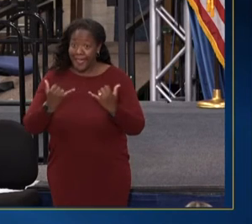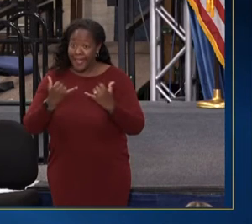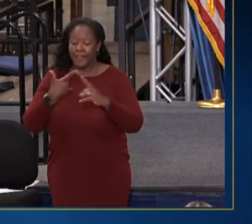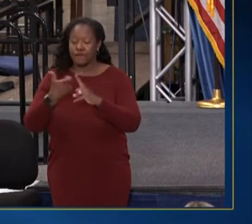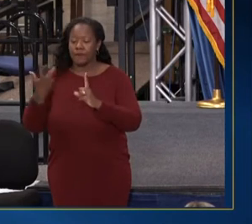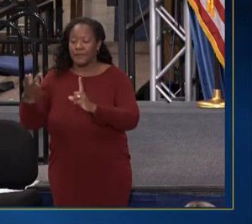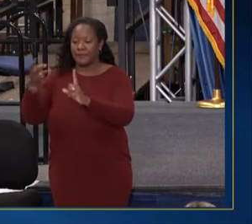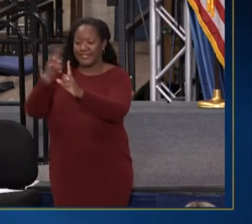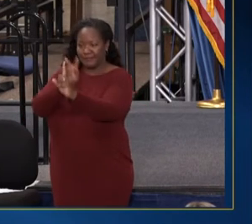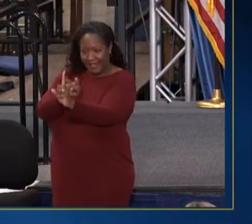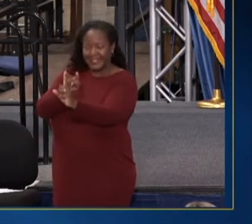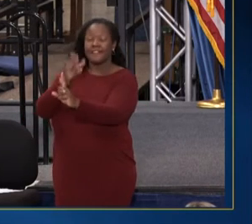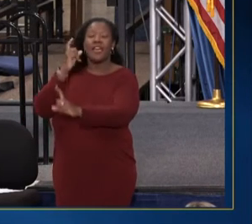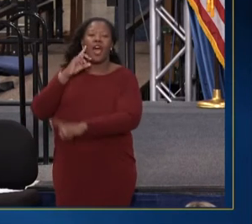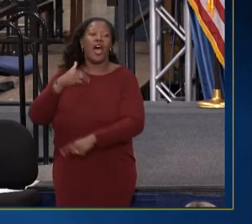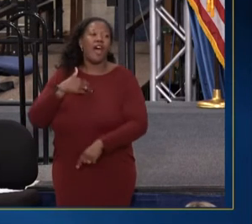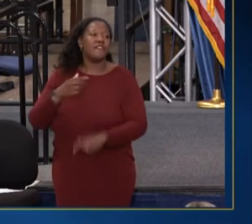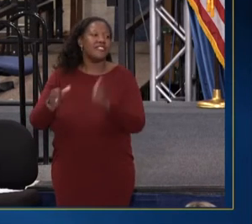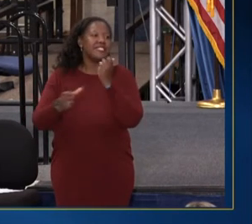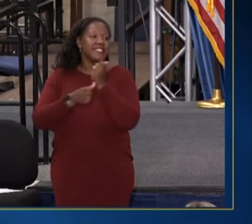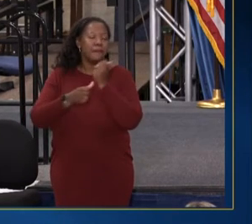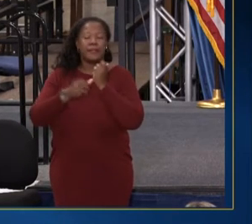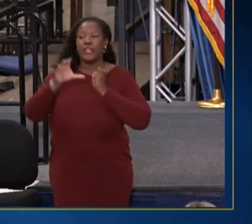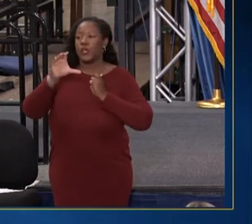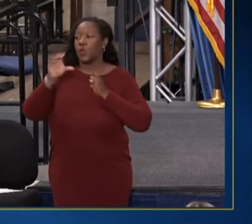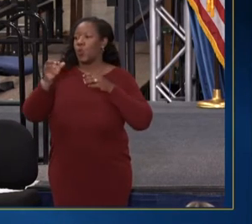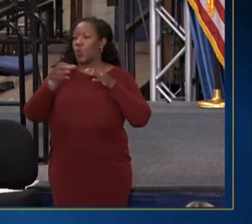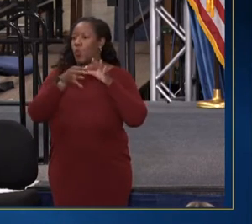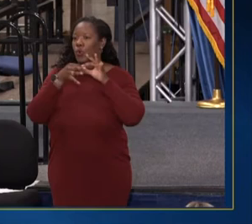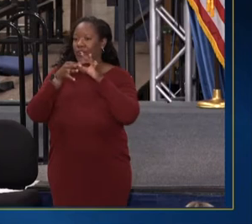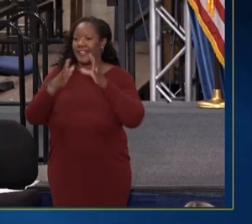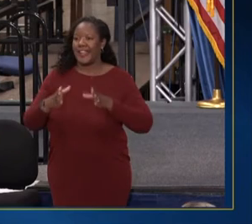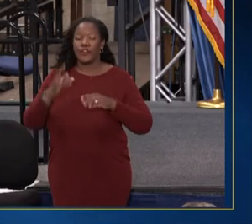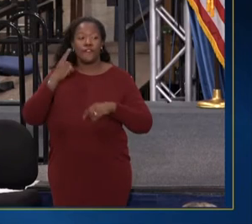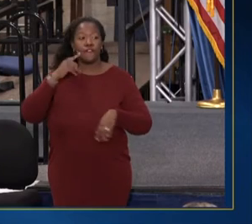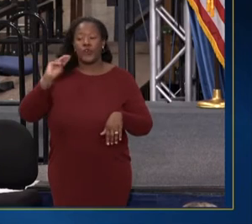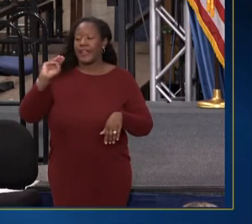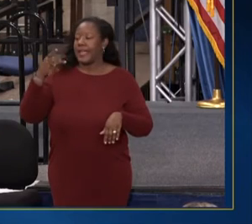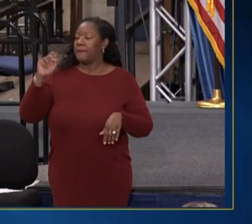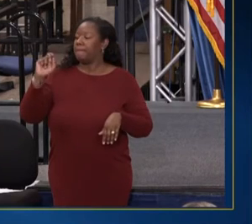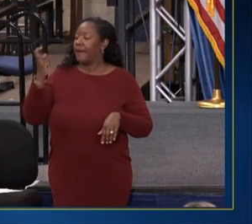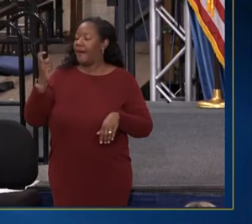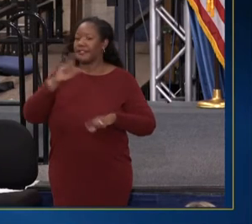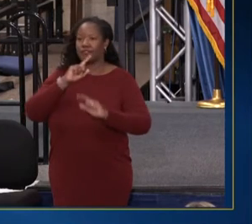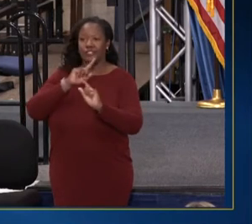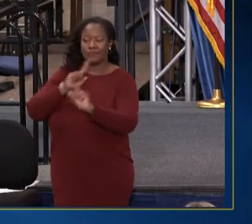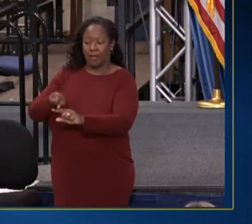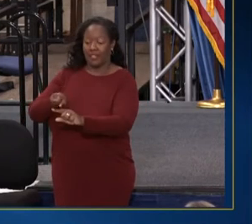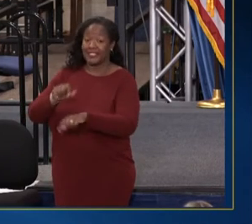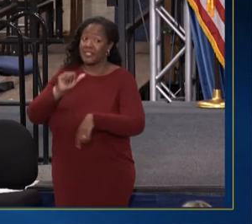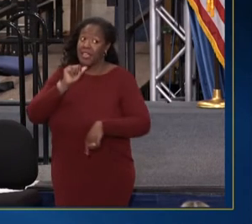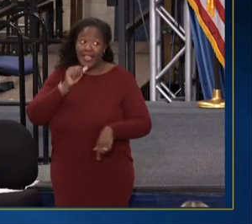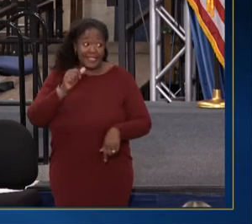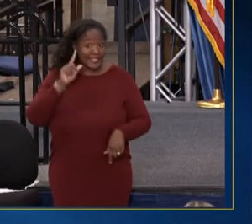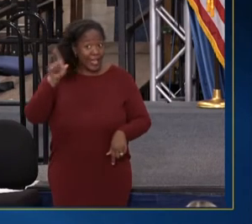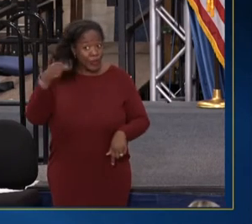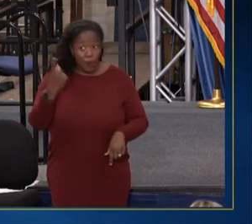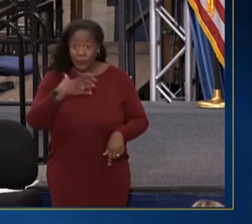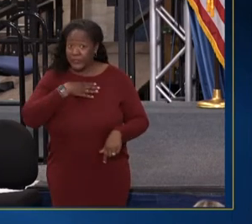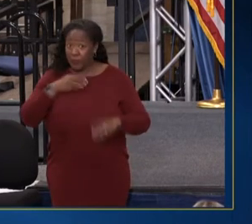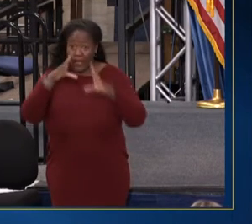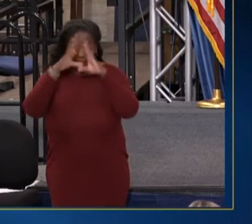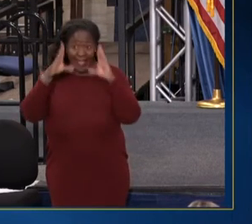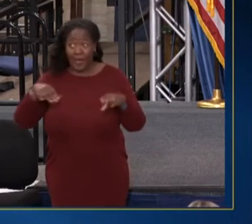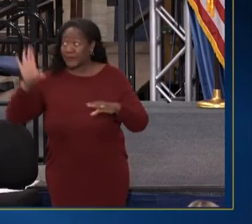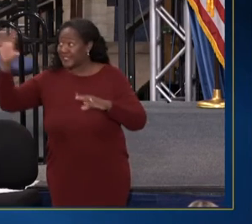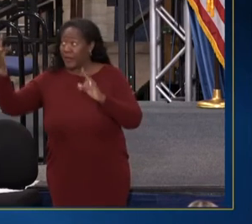the Deputy Coordinator for the National Mpox Response. But here's an amazing secret. It is not just the White House perspective. HHS has